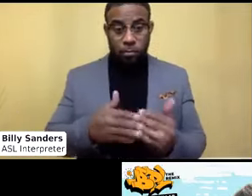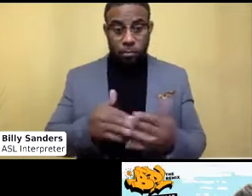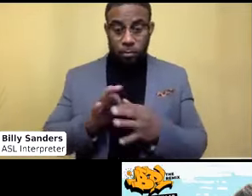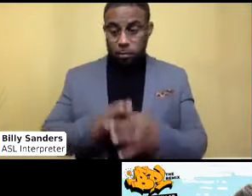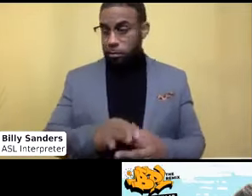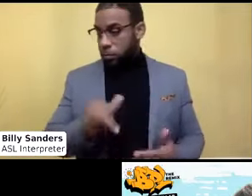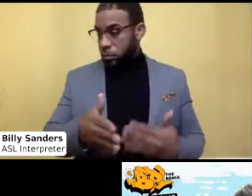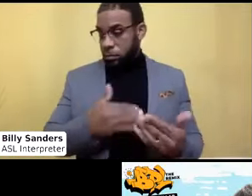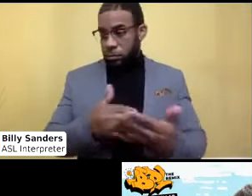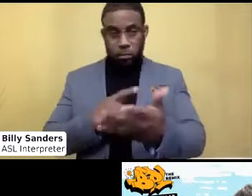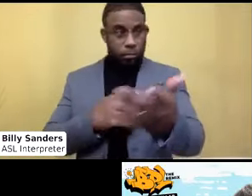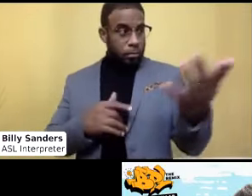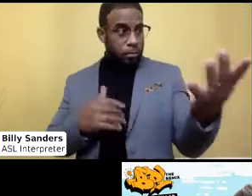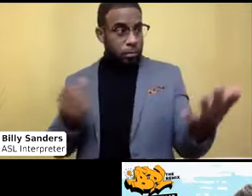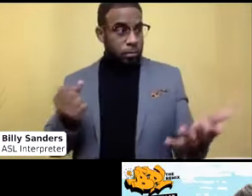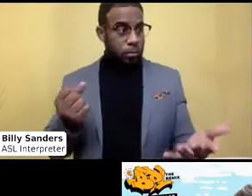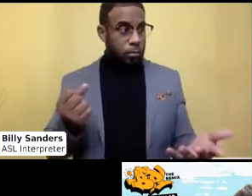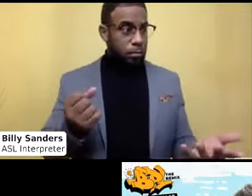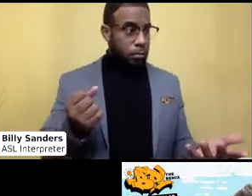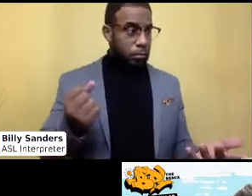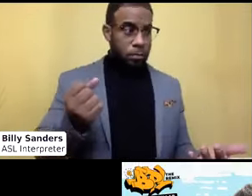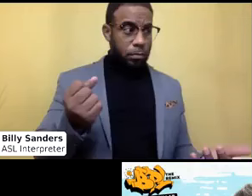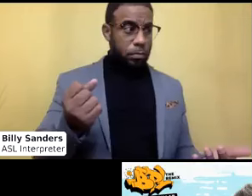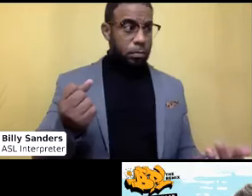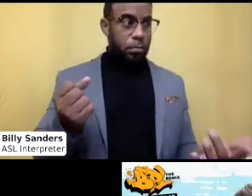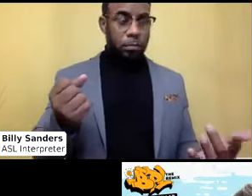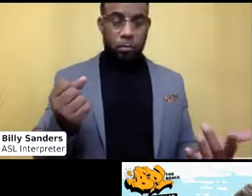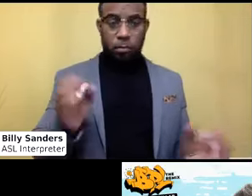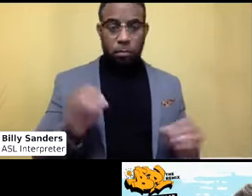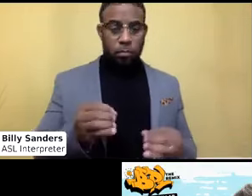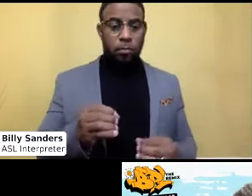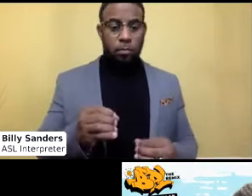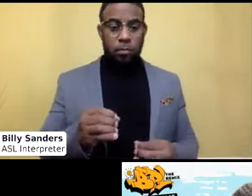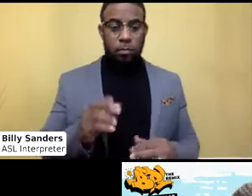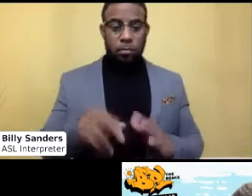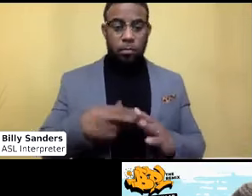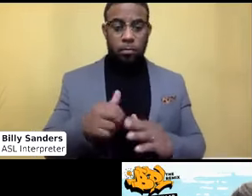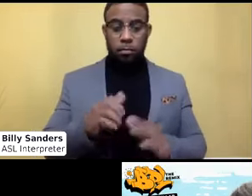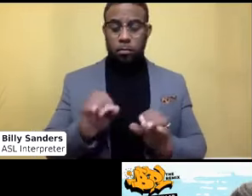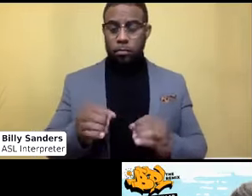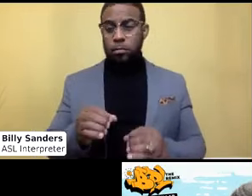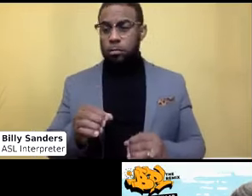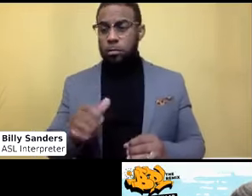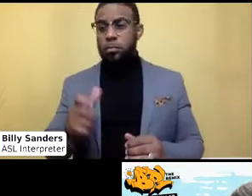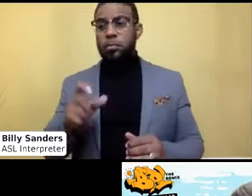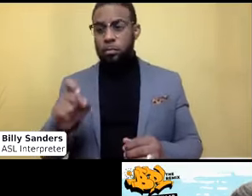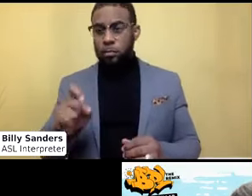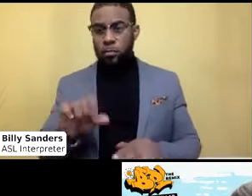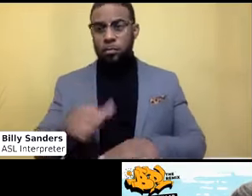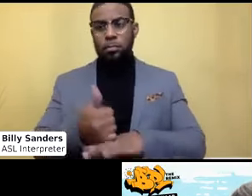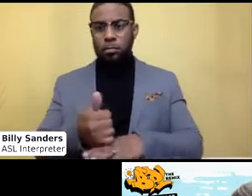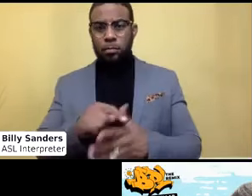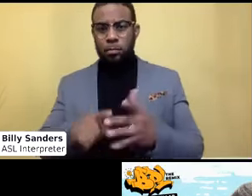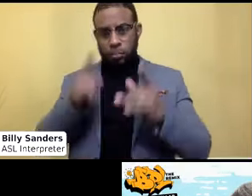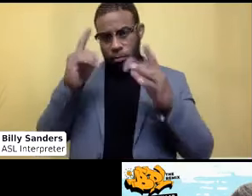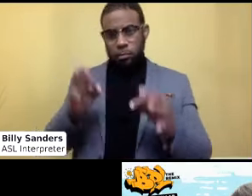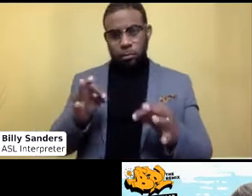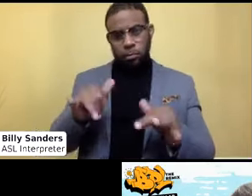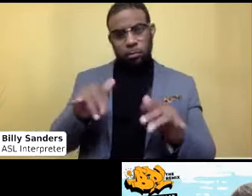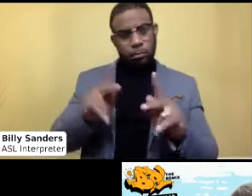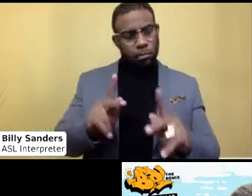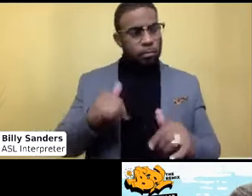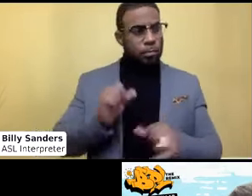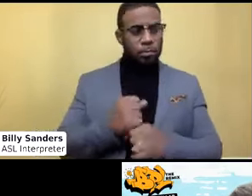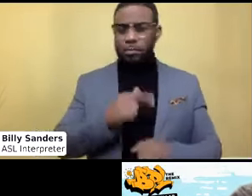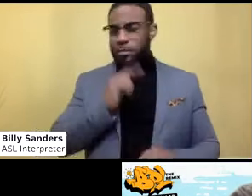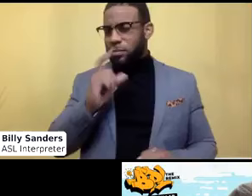that whoever's holding office roles in these offices, they have to implement these decisions that the people have made.